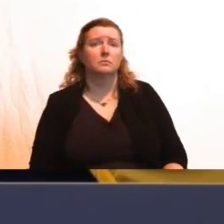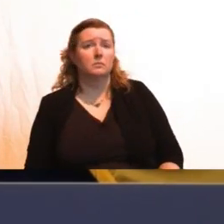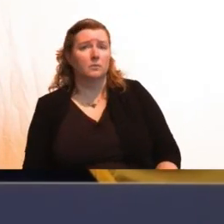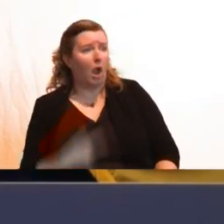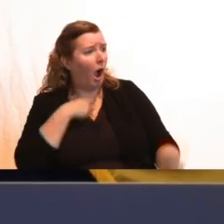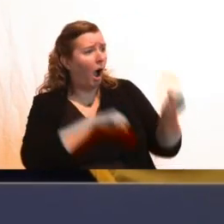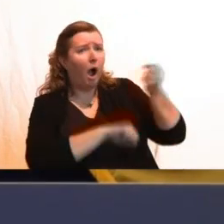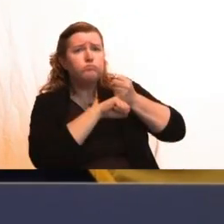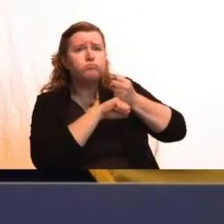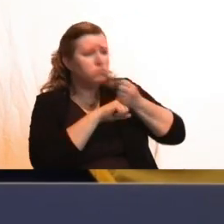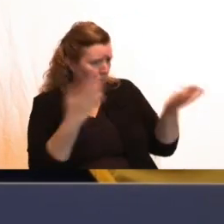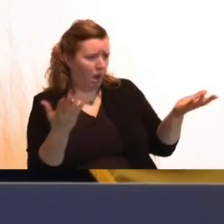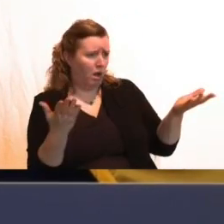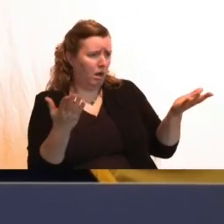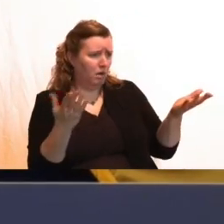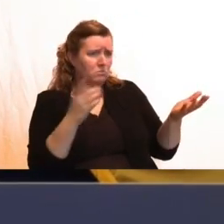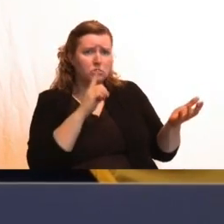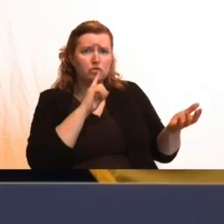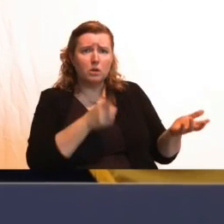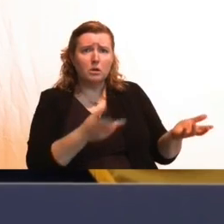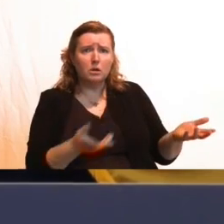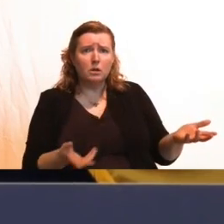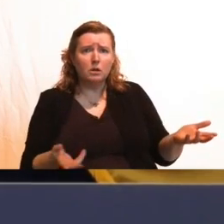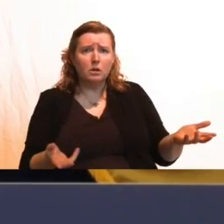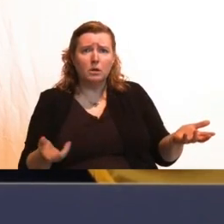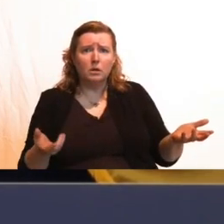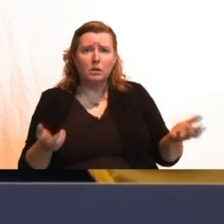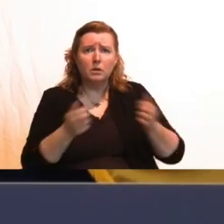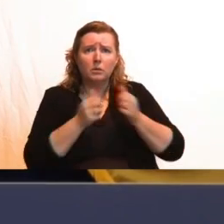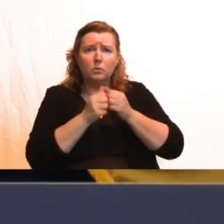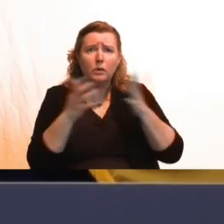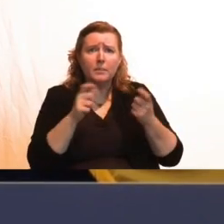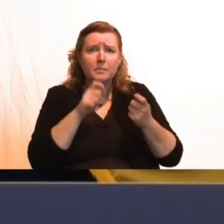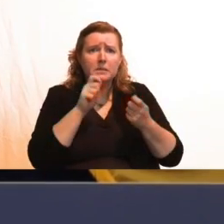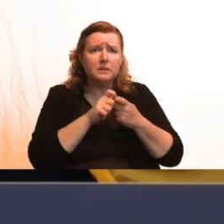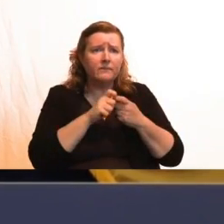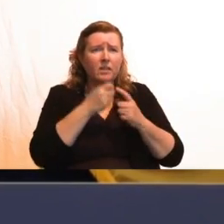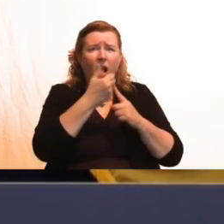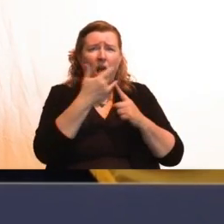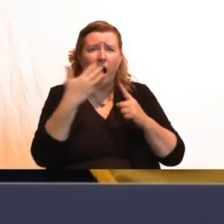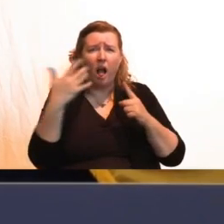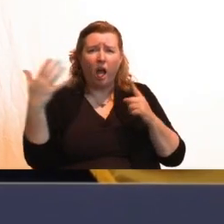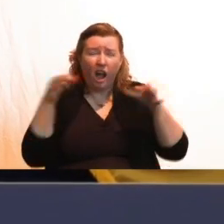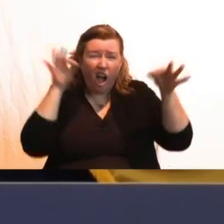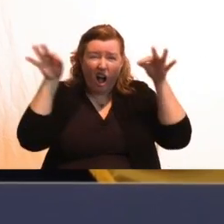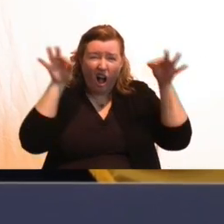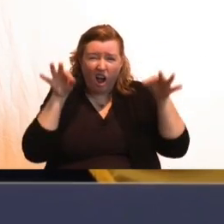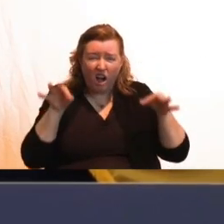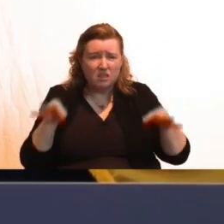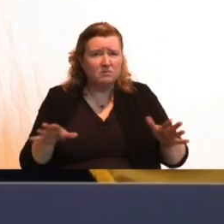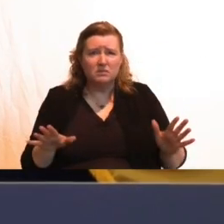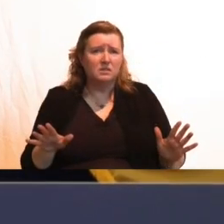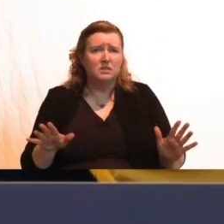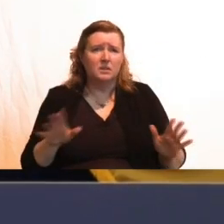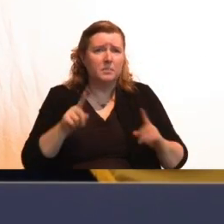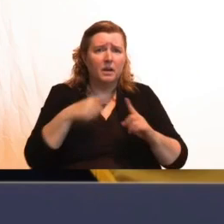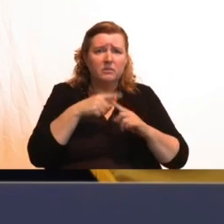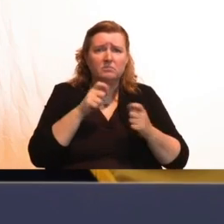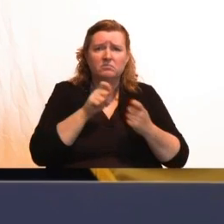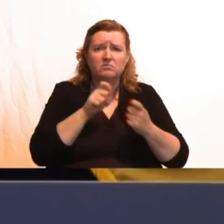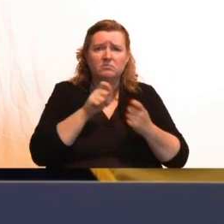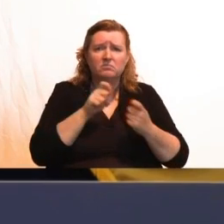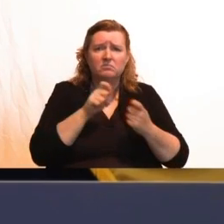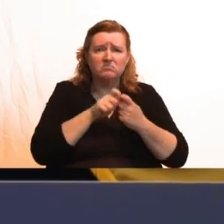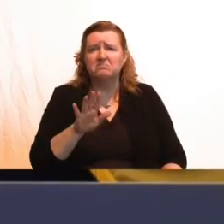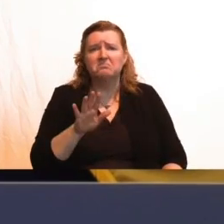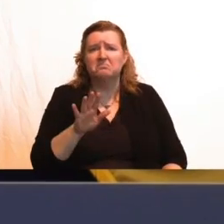the, or opining rather on the specifics. Strongly in favor, and I give Senator Paul Sarlo a huge shout out and a lot of